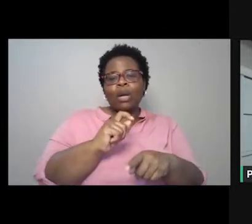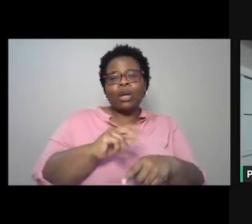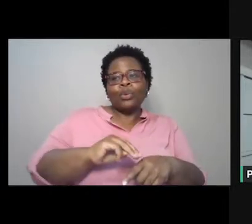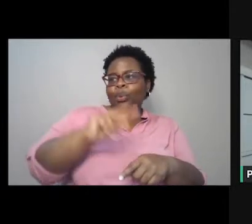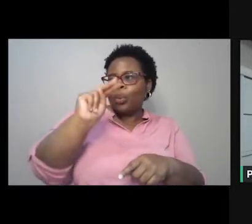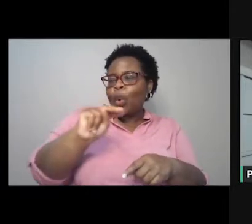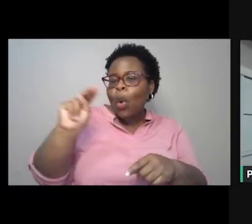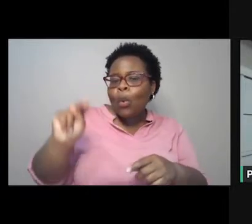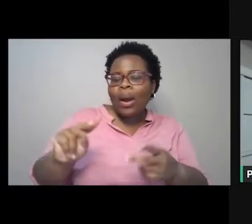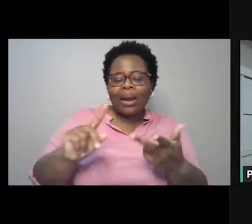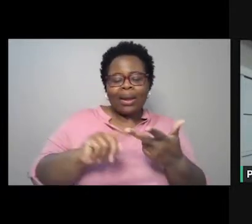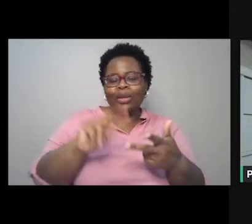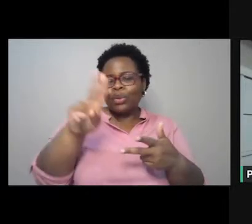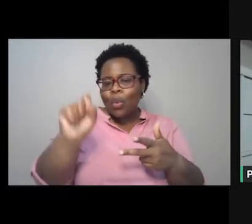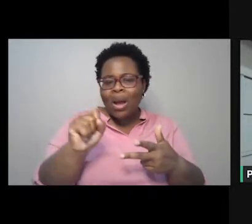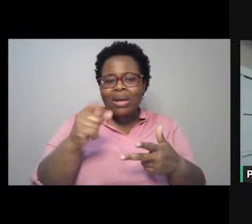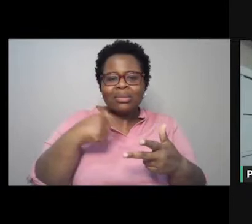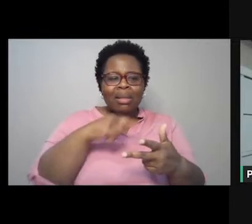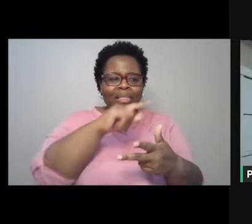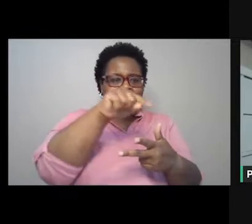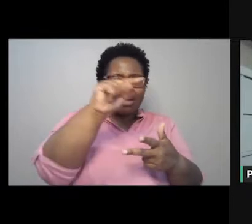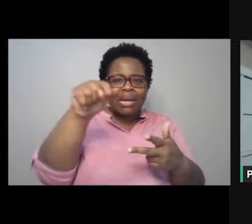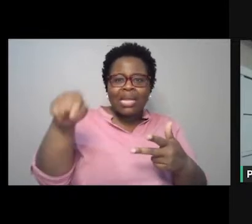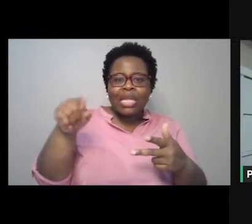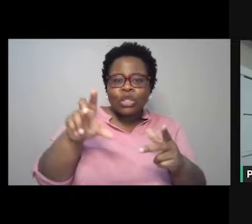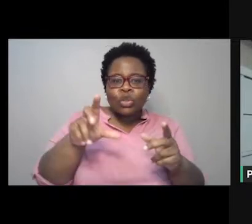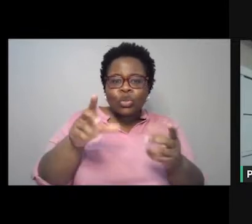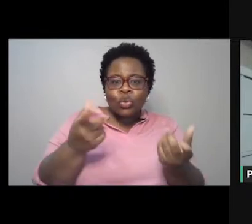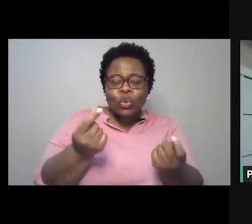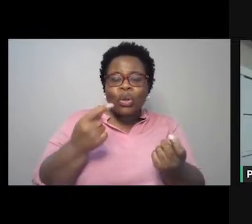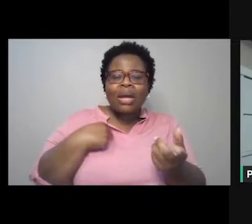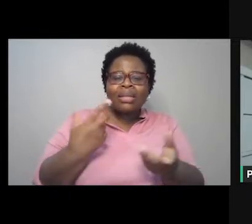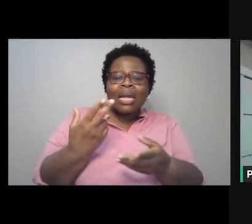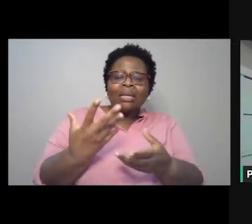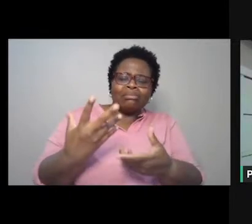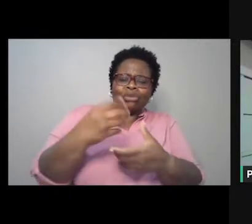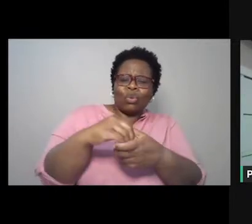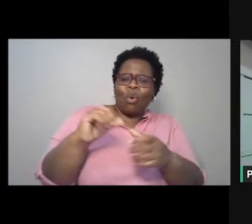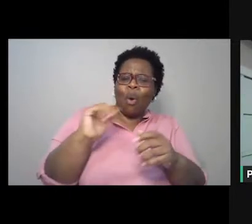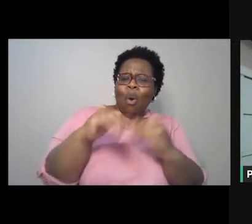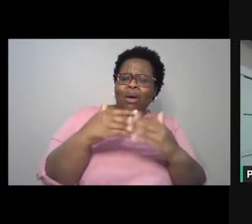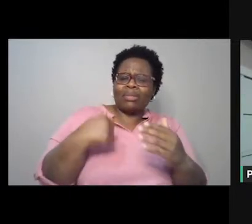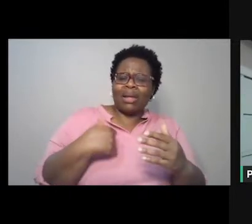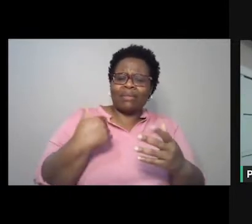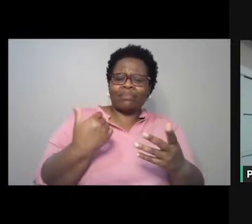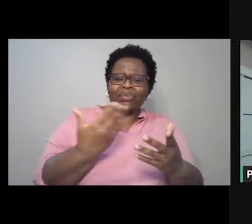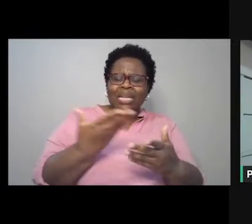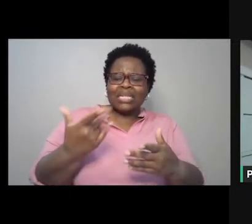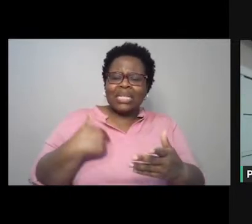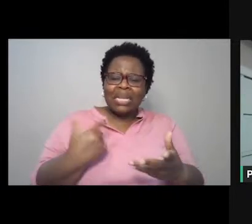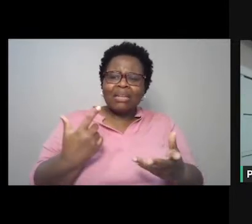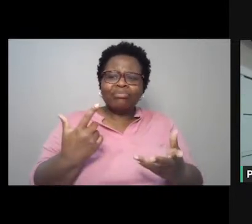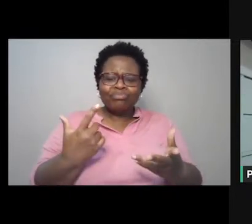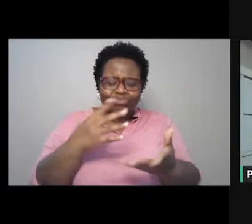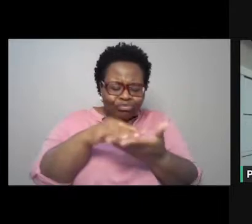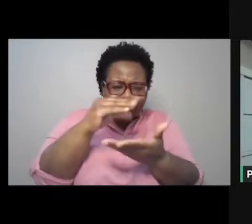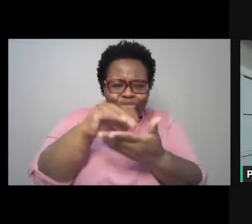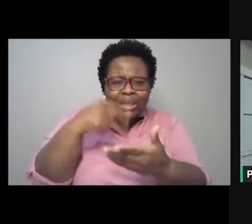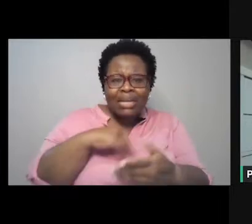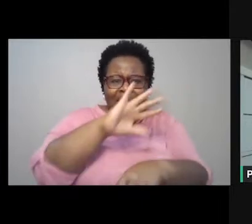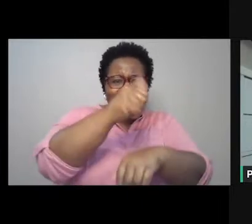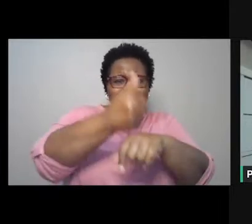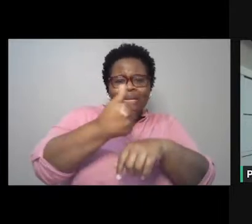from US, and they were really putting together all of those elements that they were learning in these processes